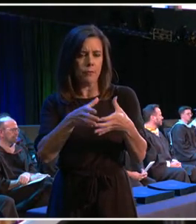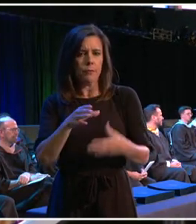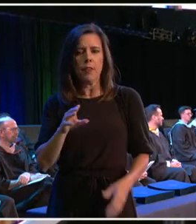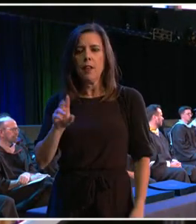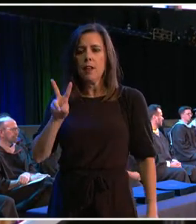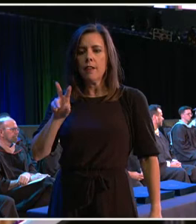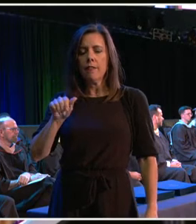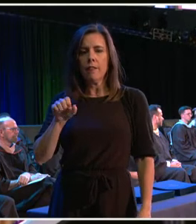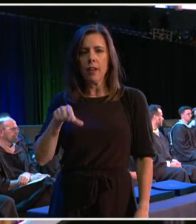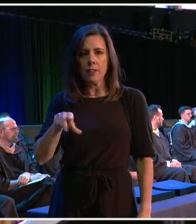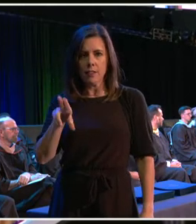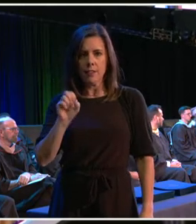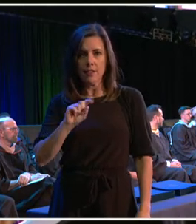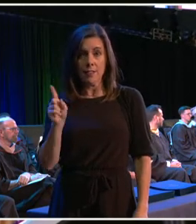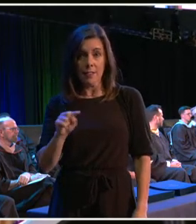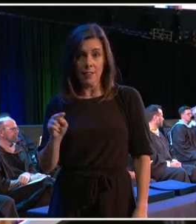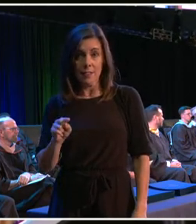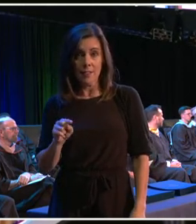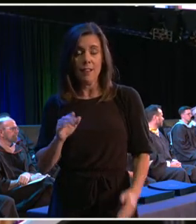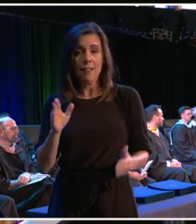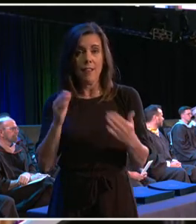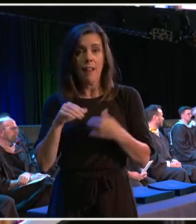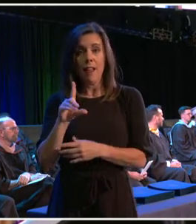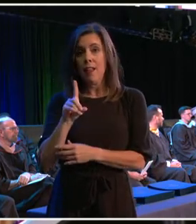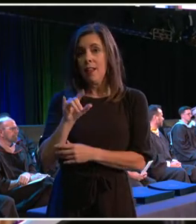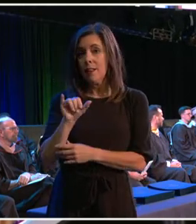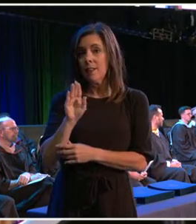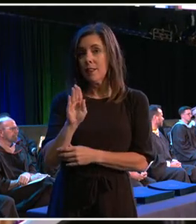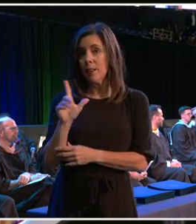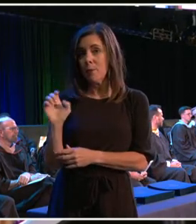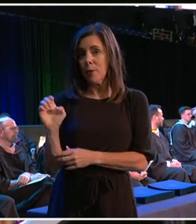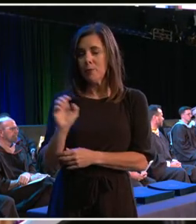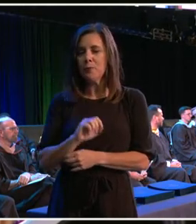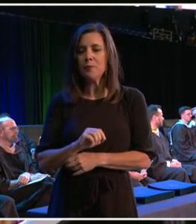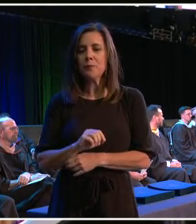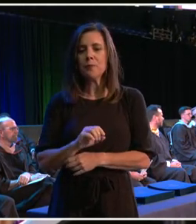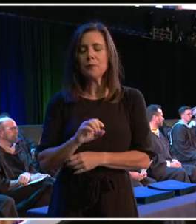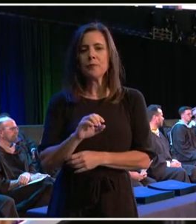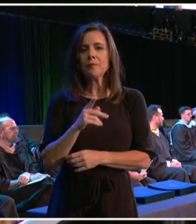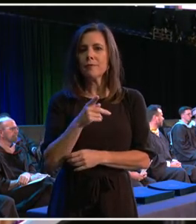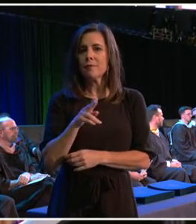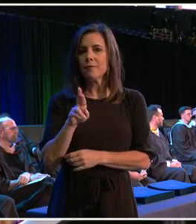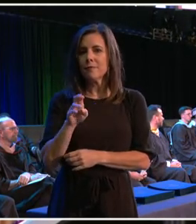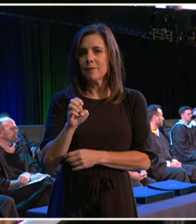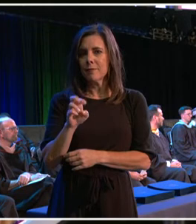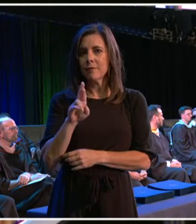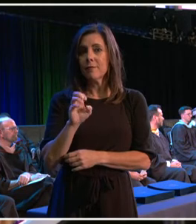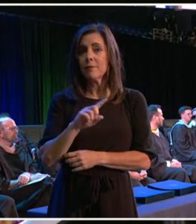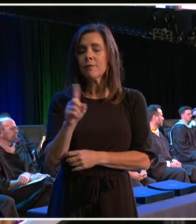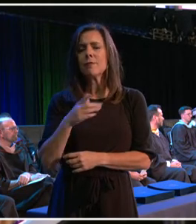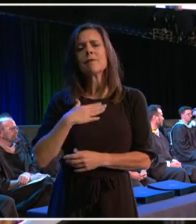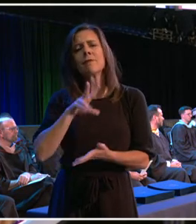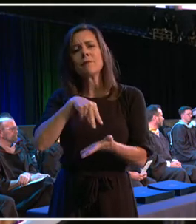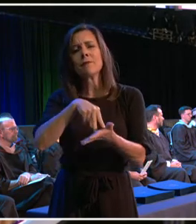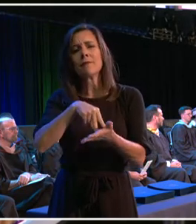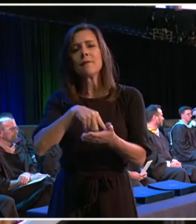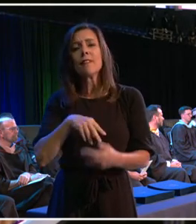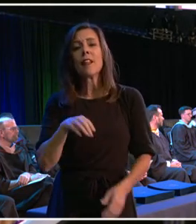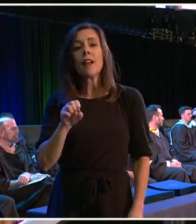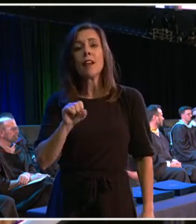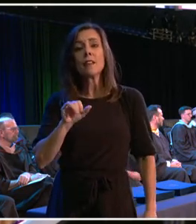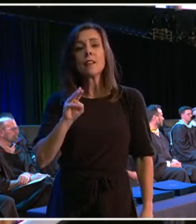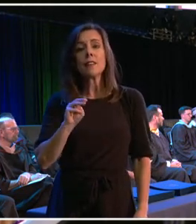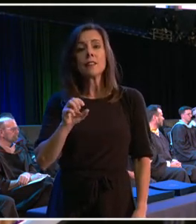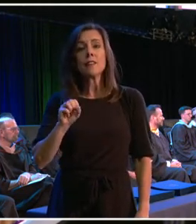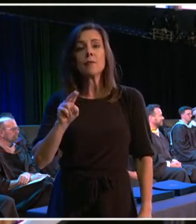Miguel Vasquez, Mr. Stephen Dibble, Mr. Carlos Perez, please stand, Ms. Sally